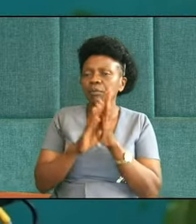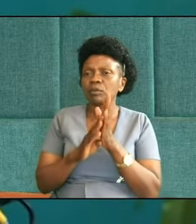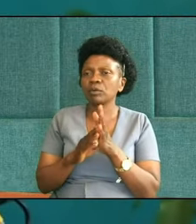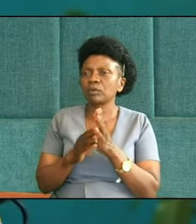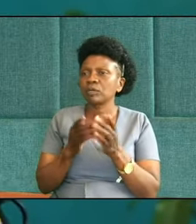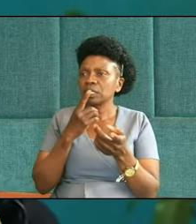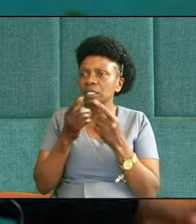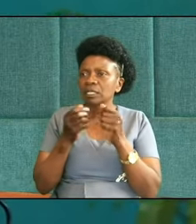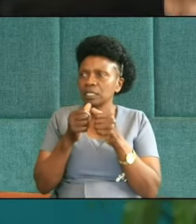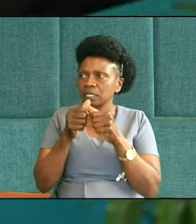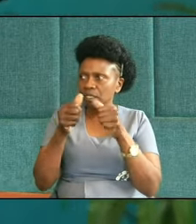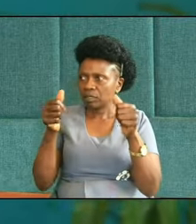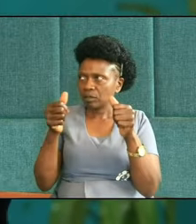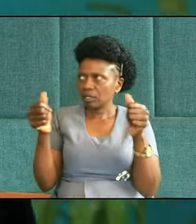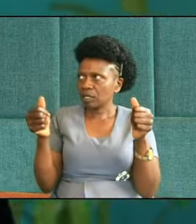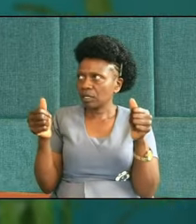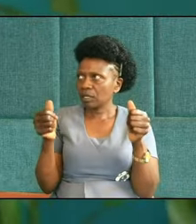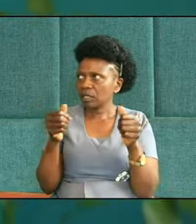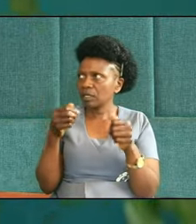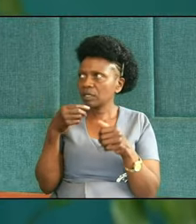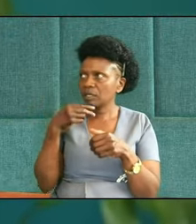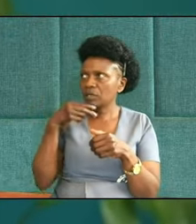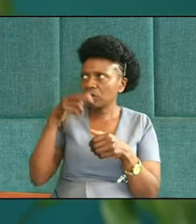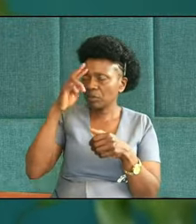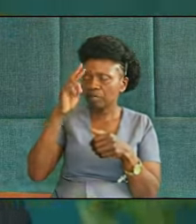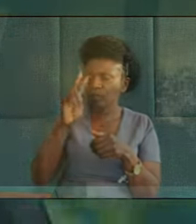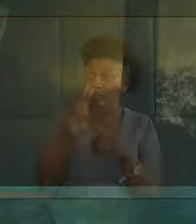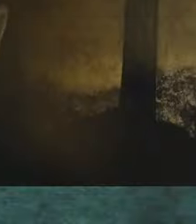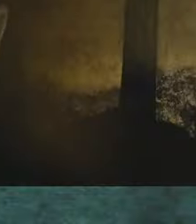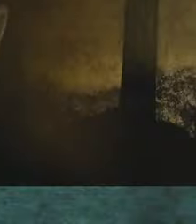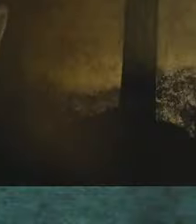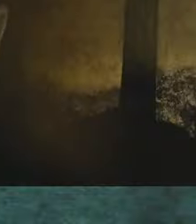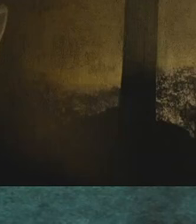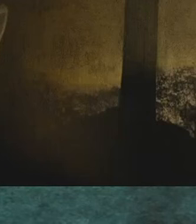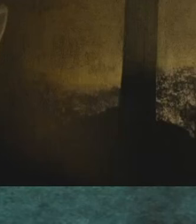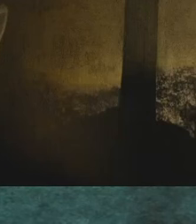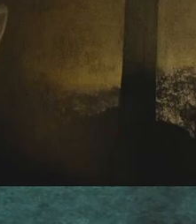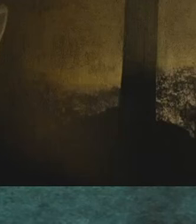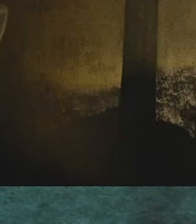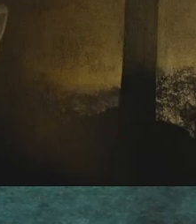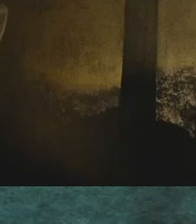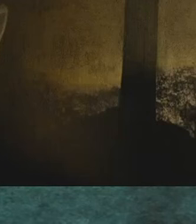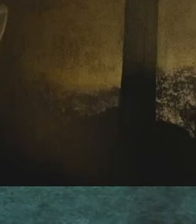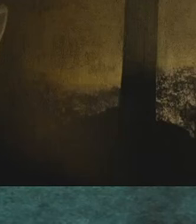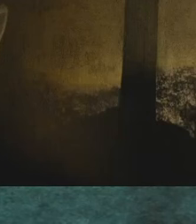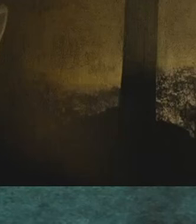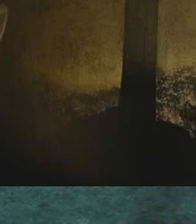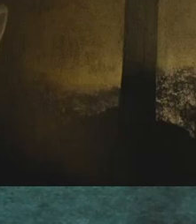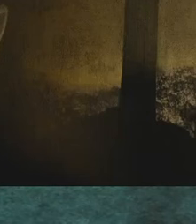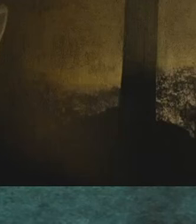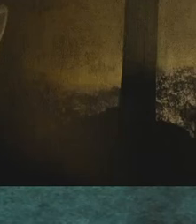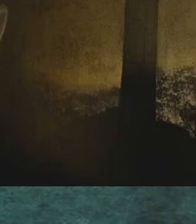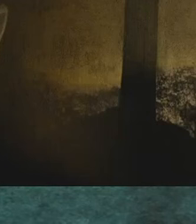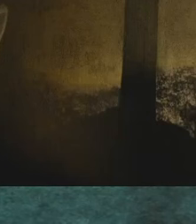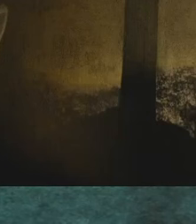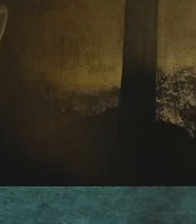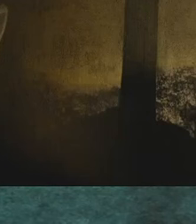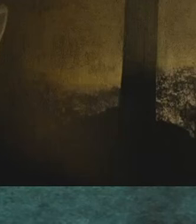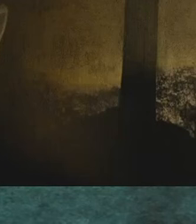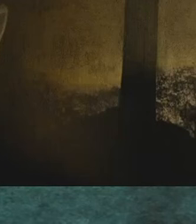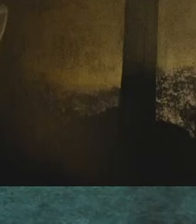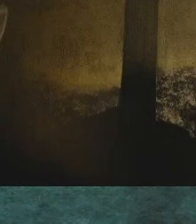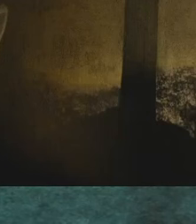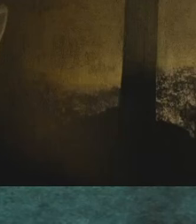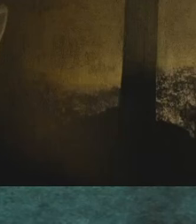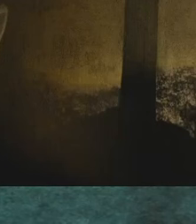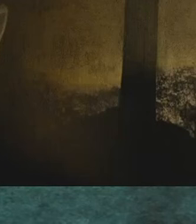clearly in Romans chapter 2, verse 4. Read with me. The goodness of God leads you to